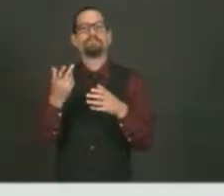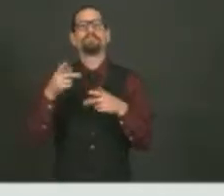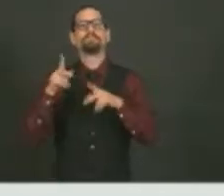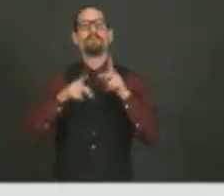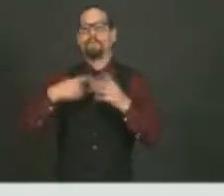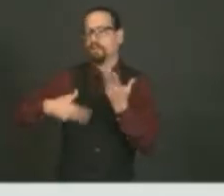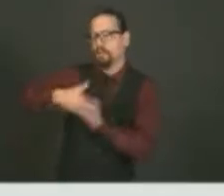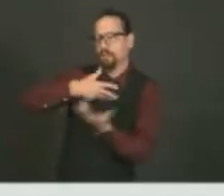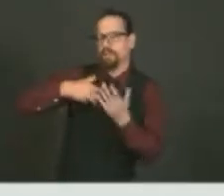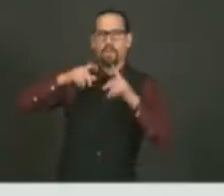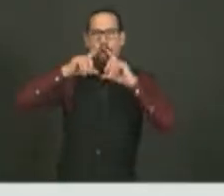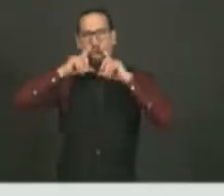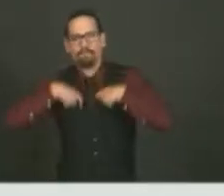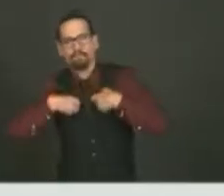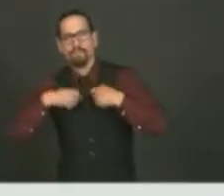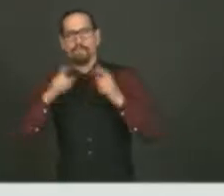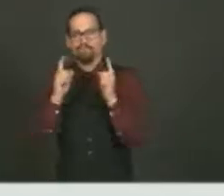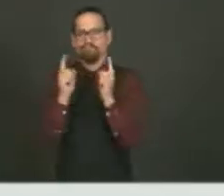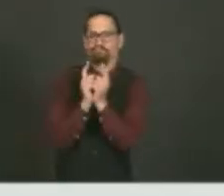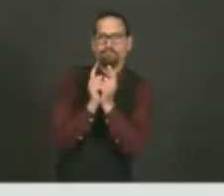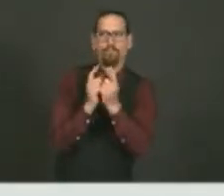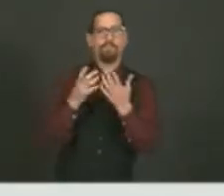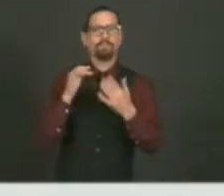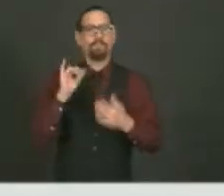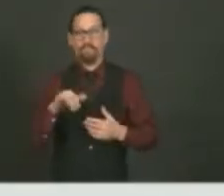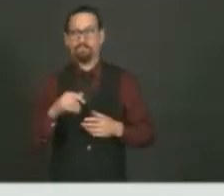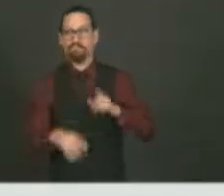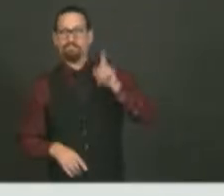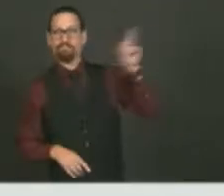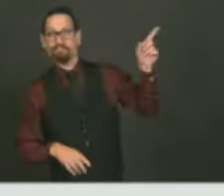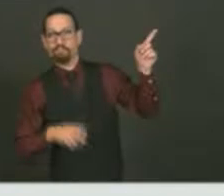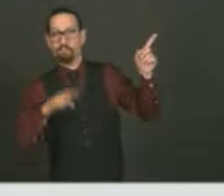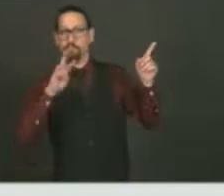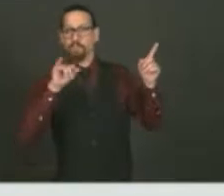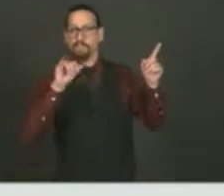250% increase in hospitalizations in 3 weeks.